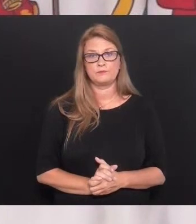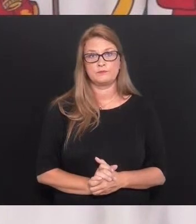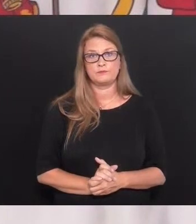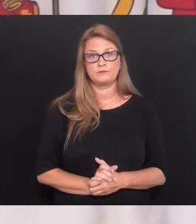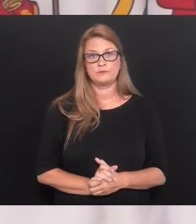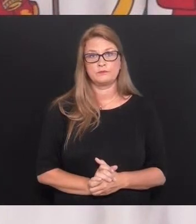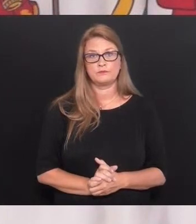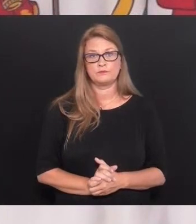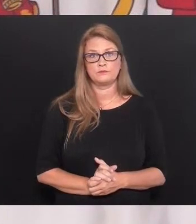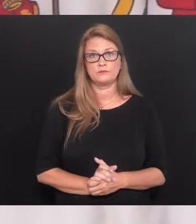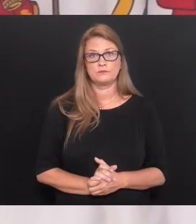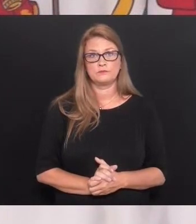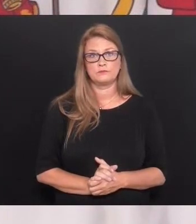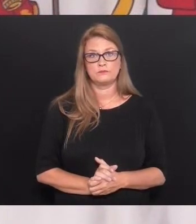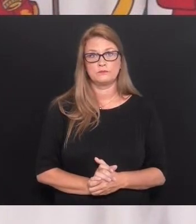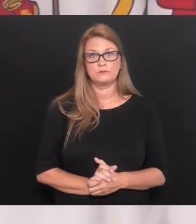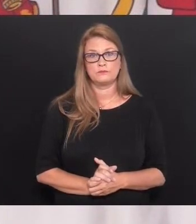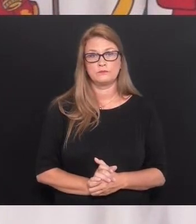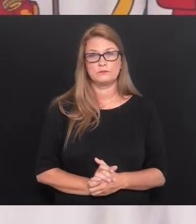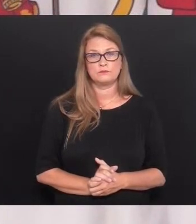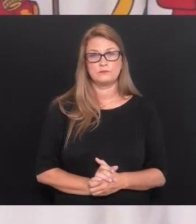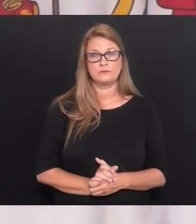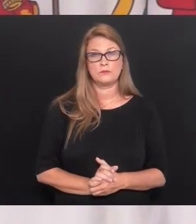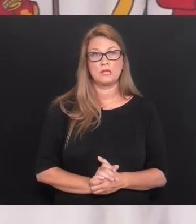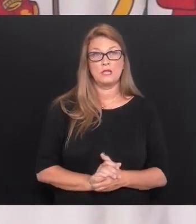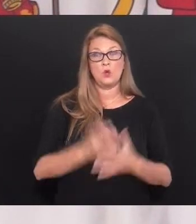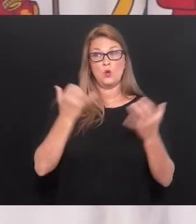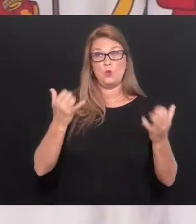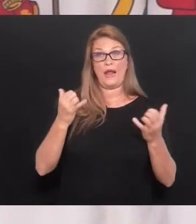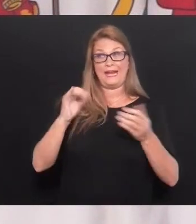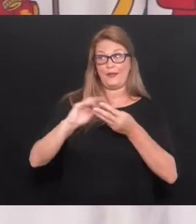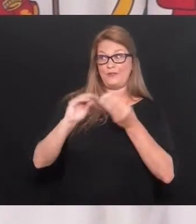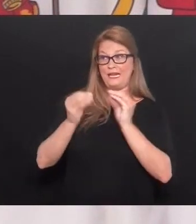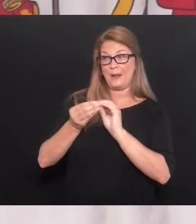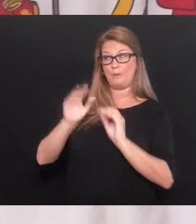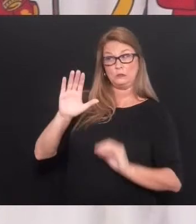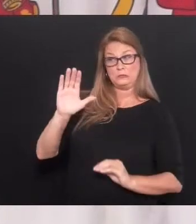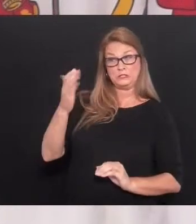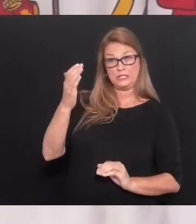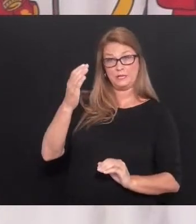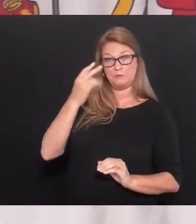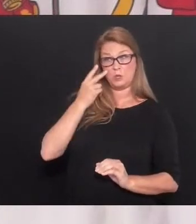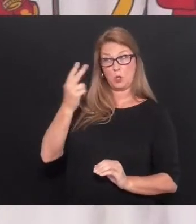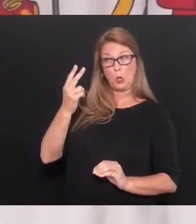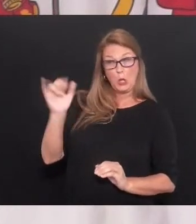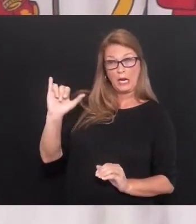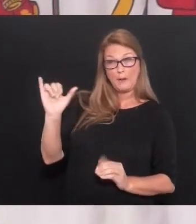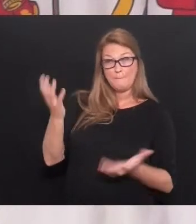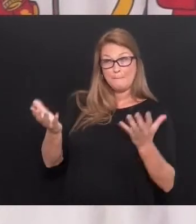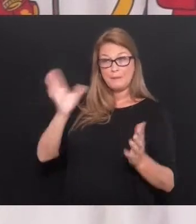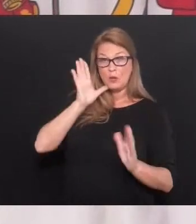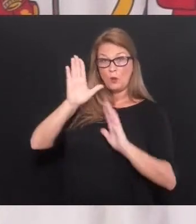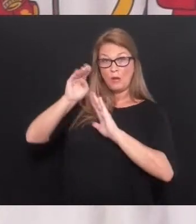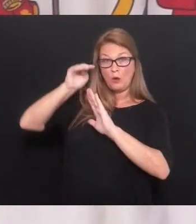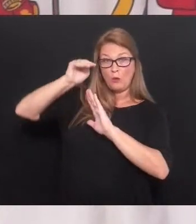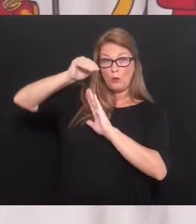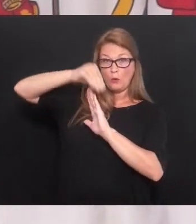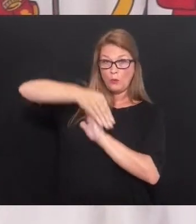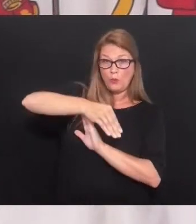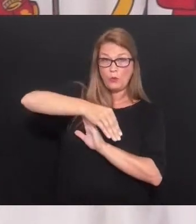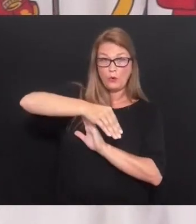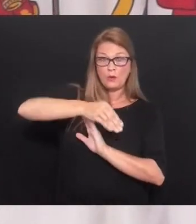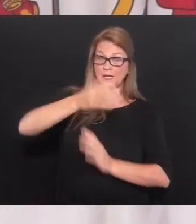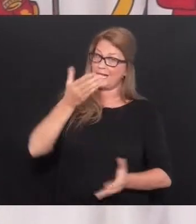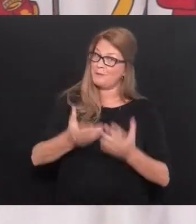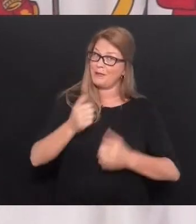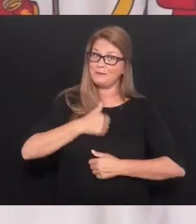Our numbers show maybe we are at the peak and we have started to decline, and maybe General Hoyer hit the date right on the